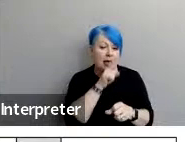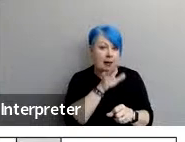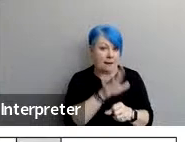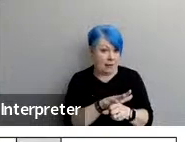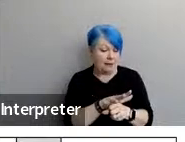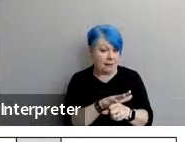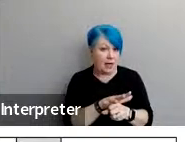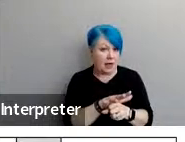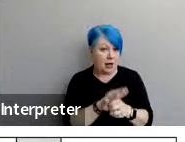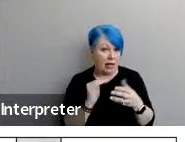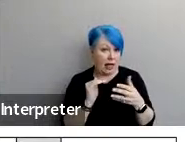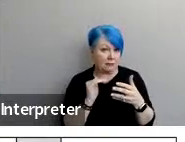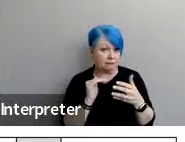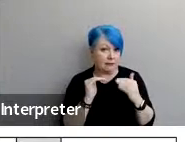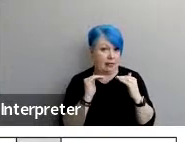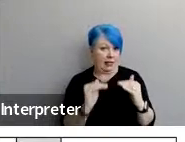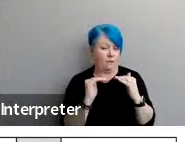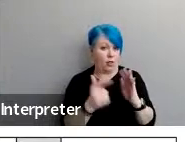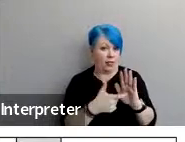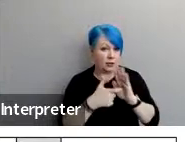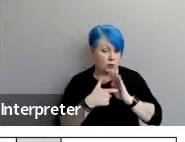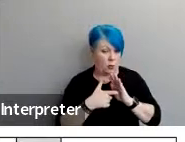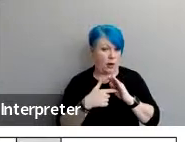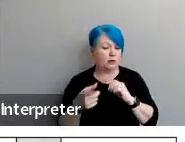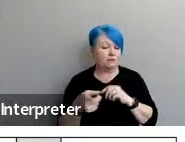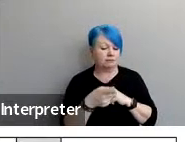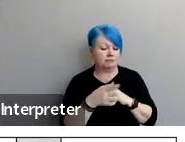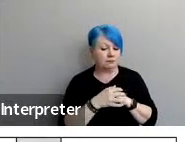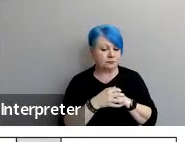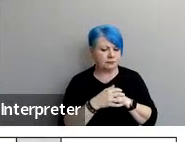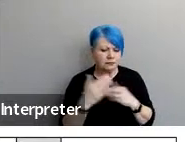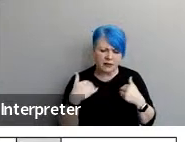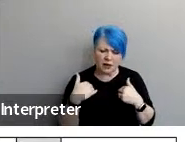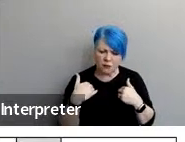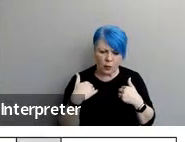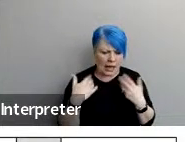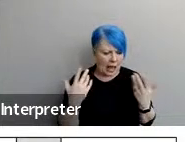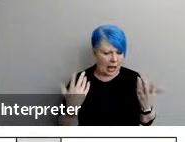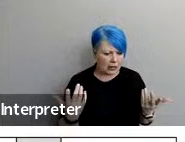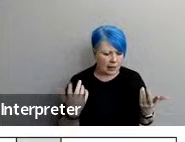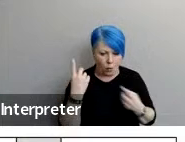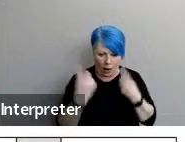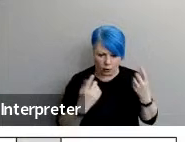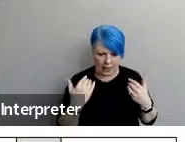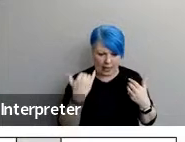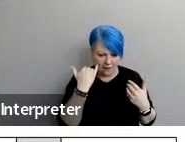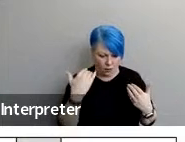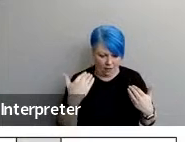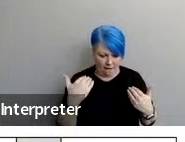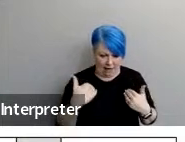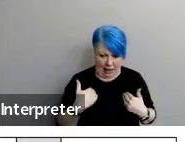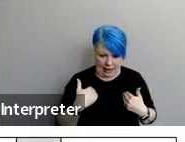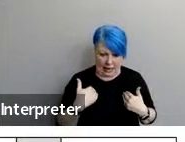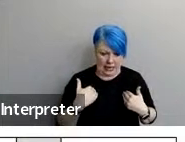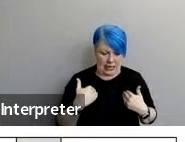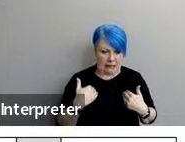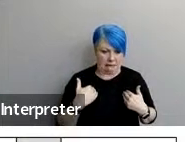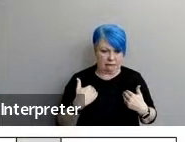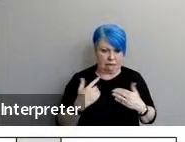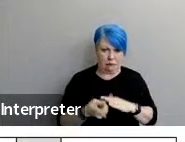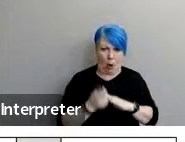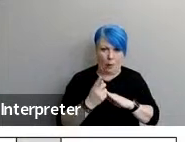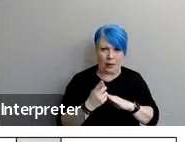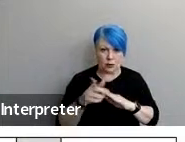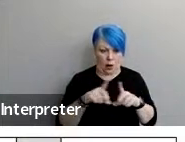partner district to collaborate and problem solve with us. And we had instances where our districts refused to do